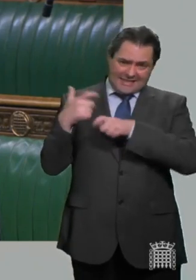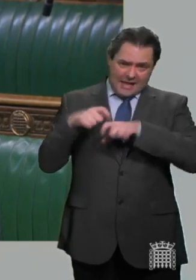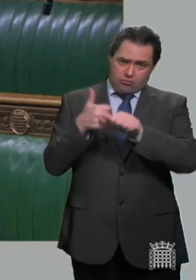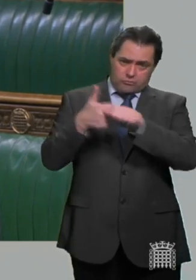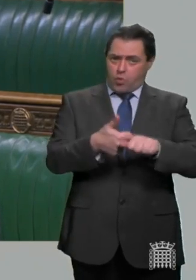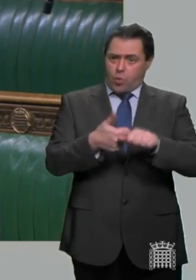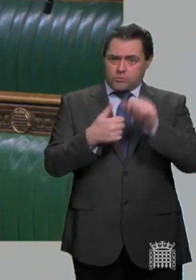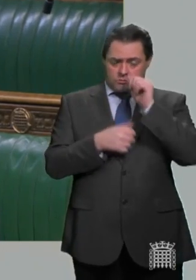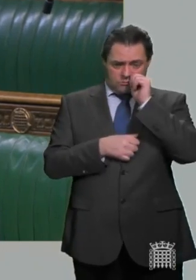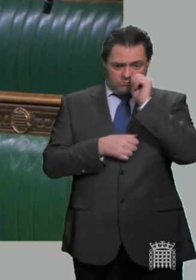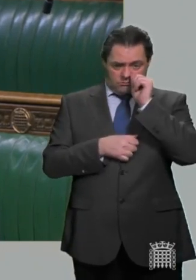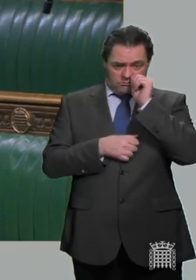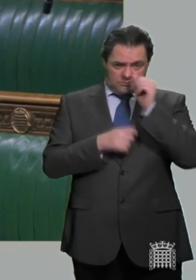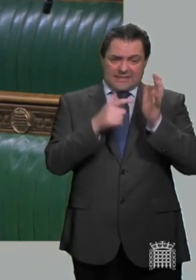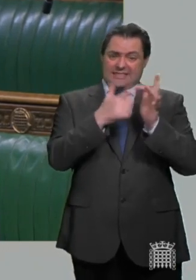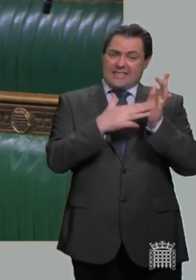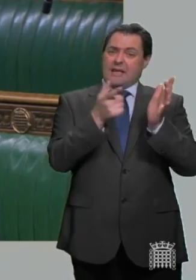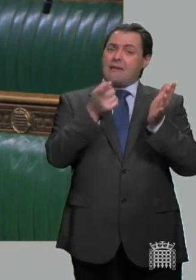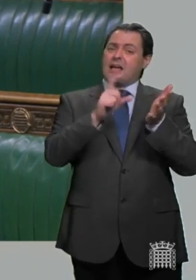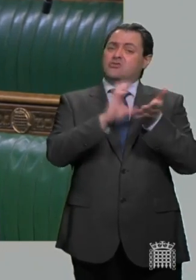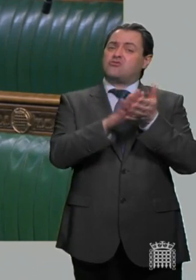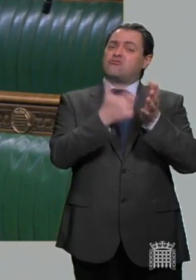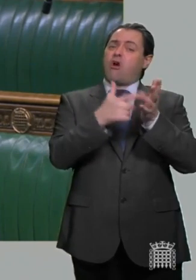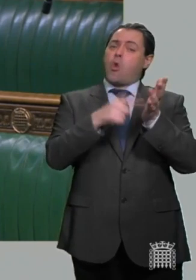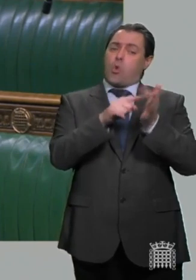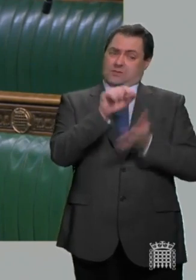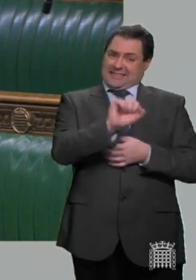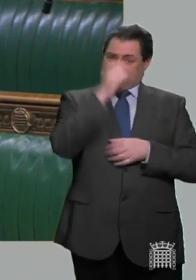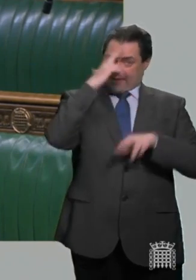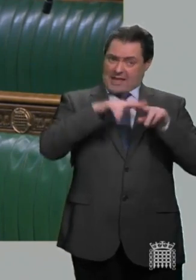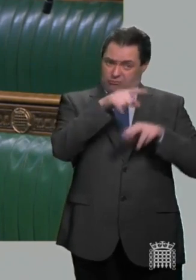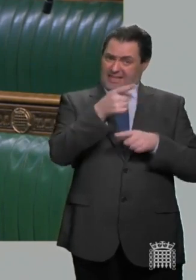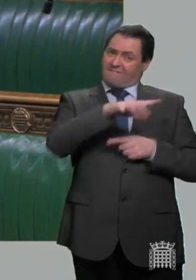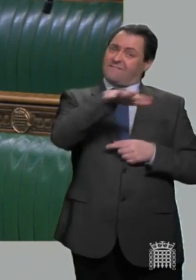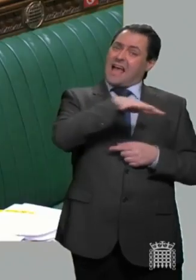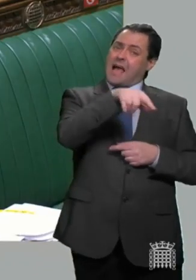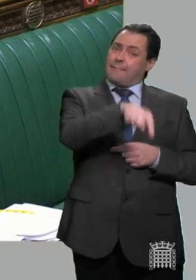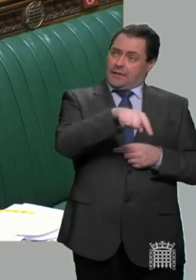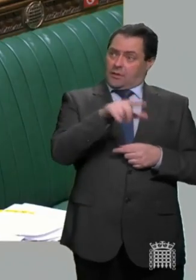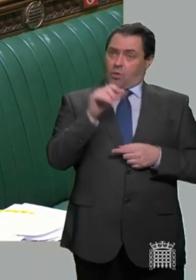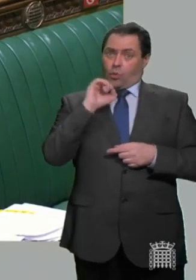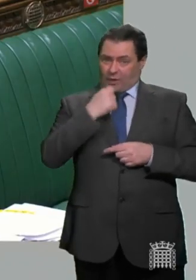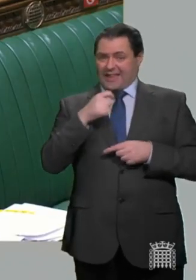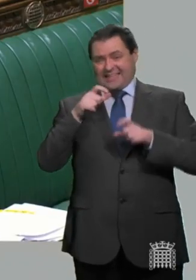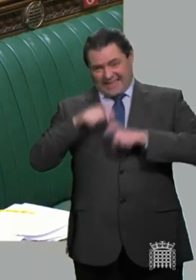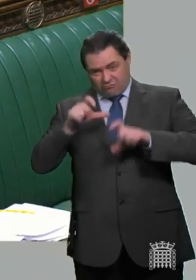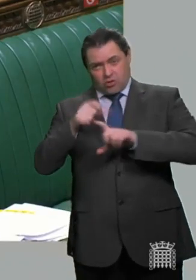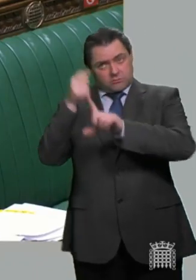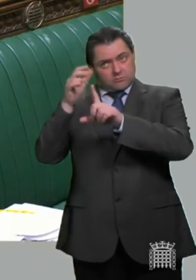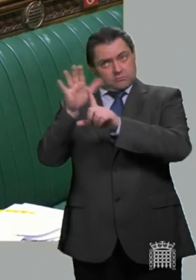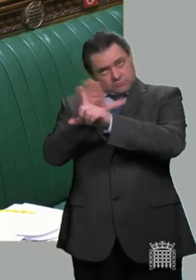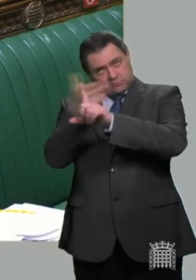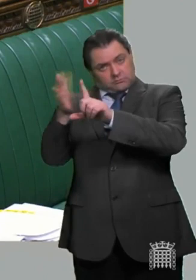reassure Tim and Charlotte, Harry's parents and all their family, that he will try to